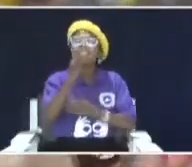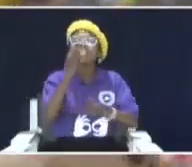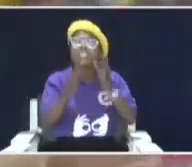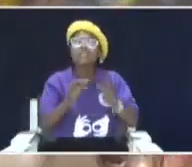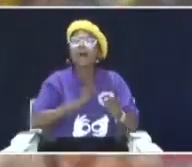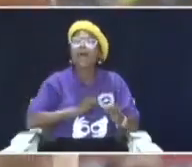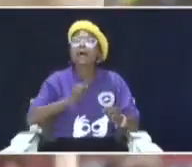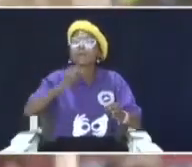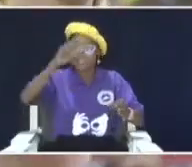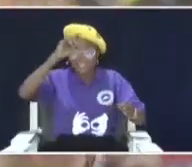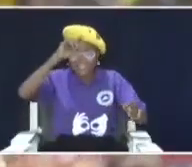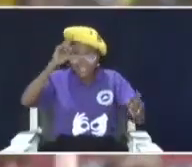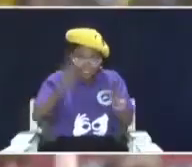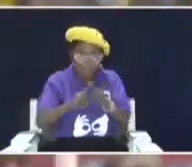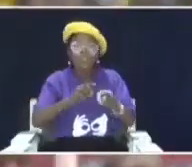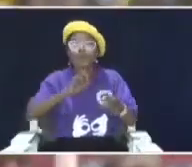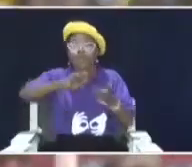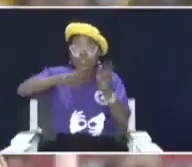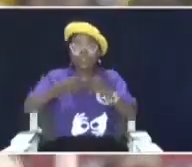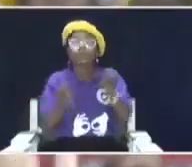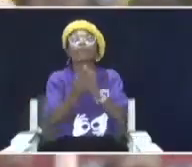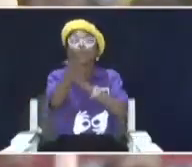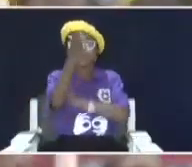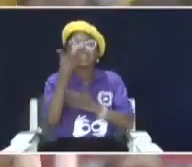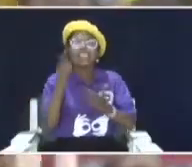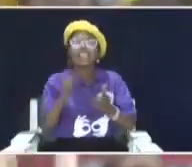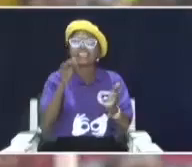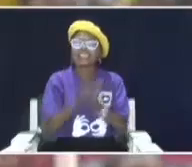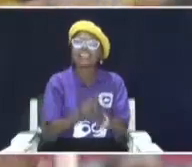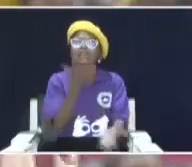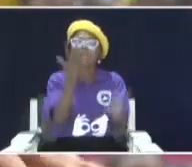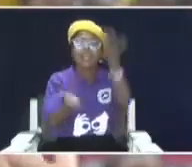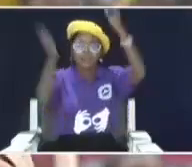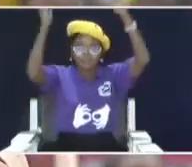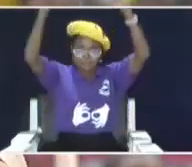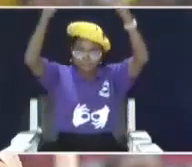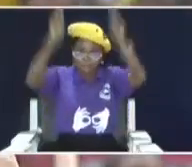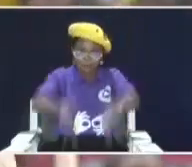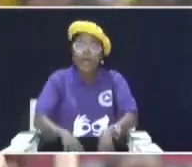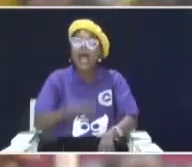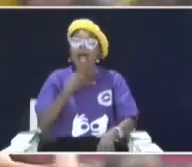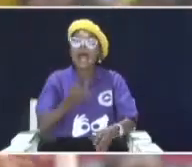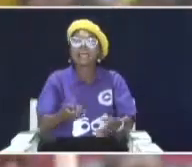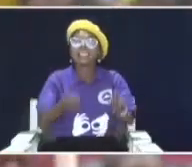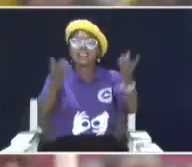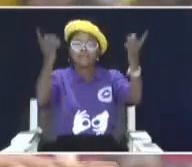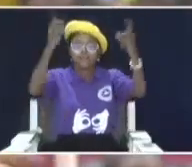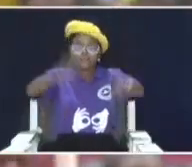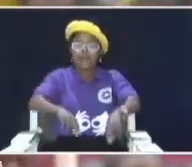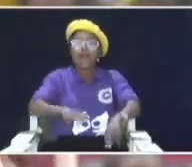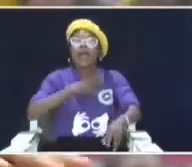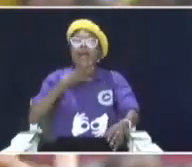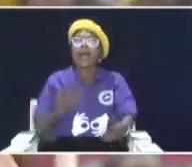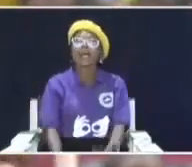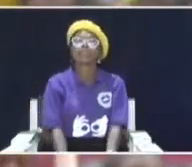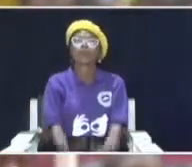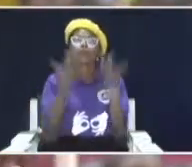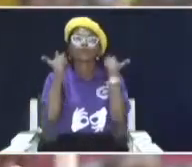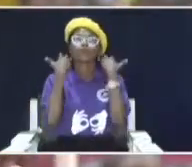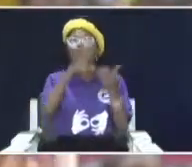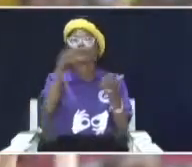with the fire, let that fire fall. And fire fell and roasted them. 51 ashes right